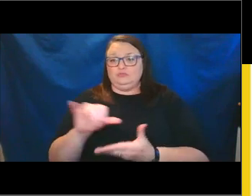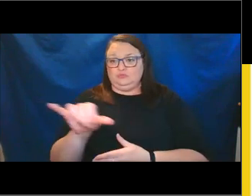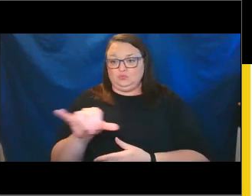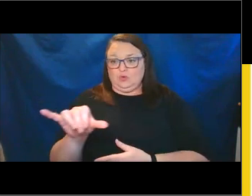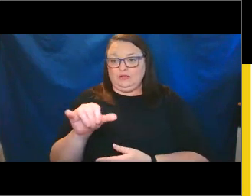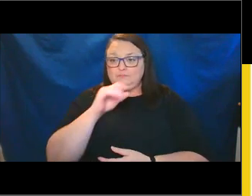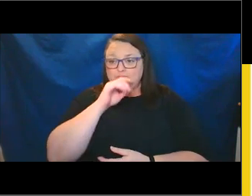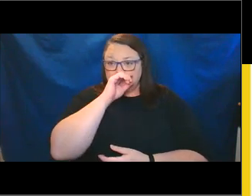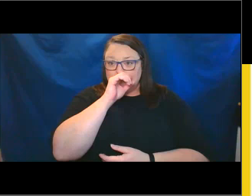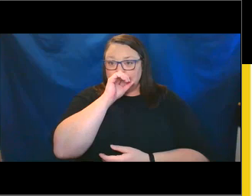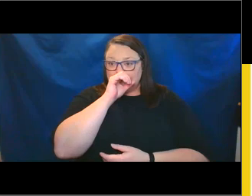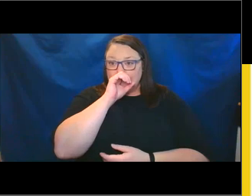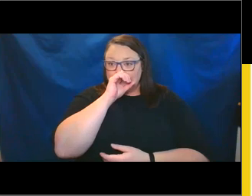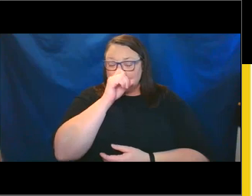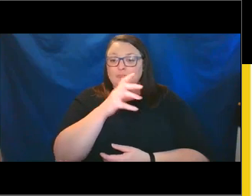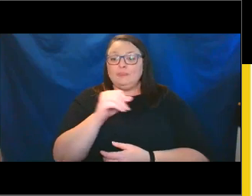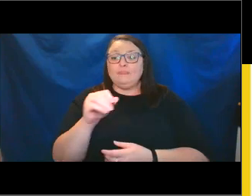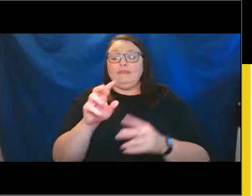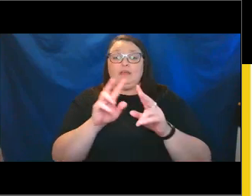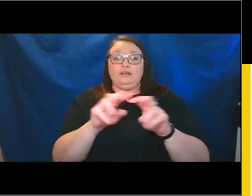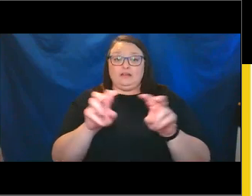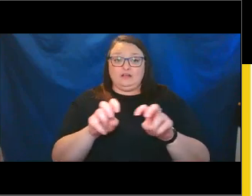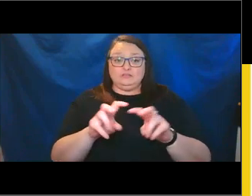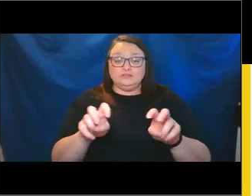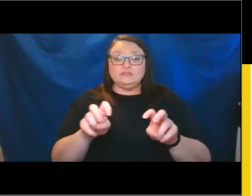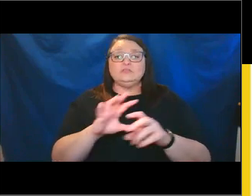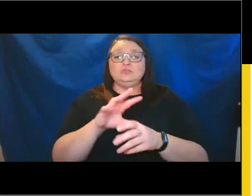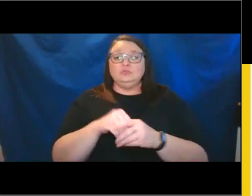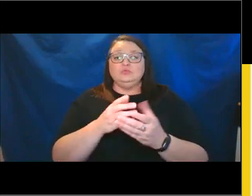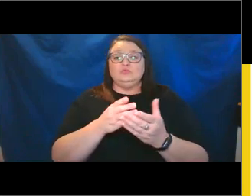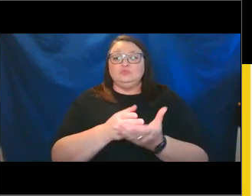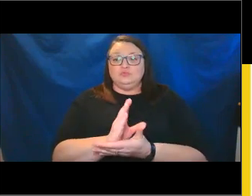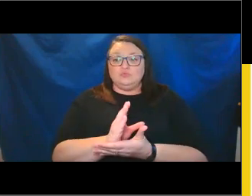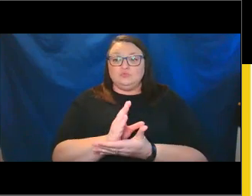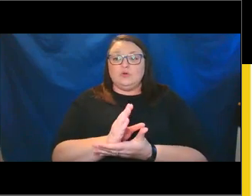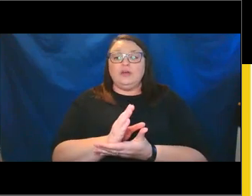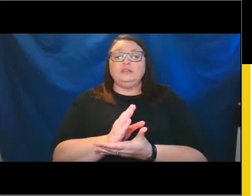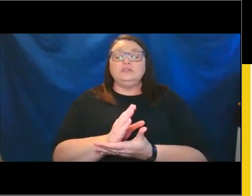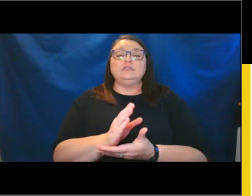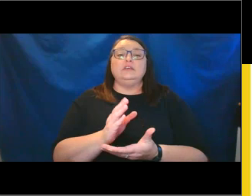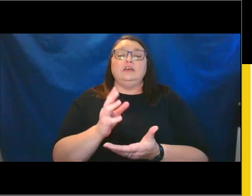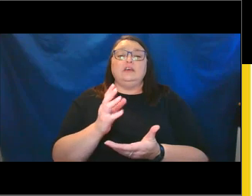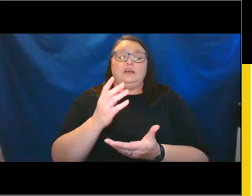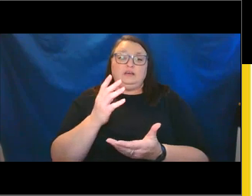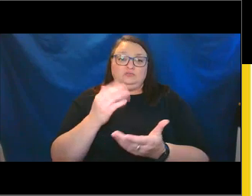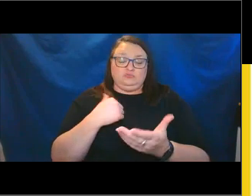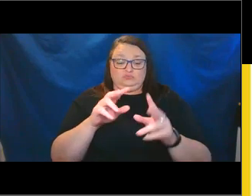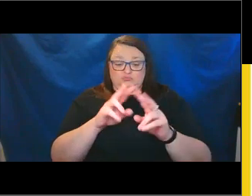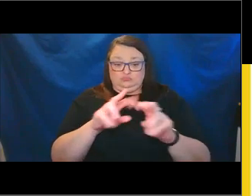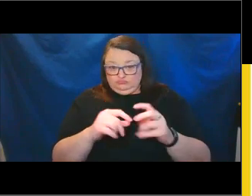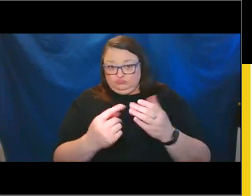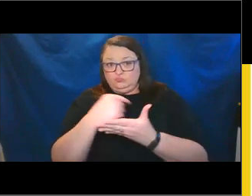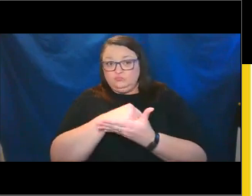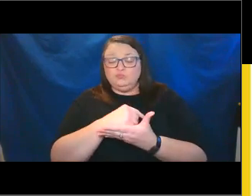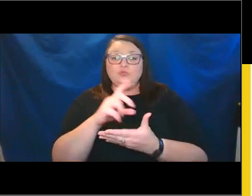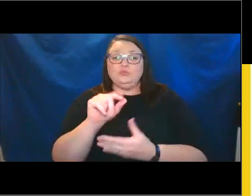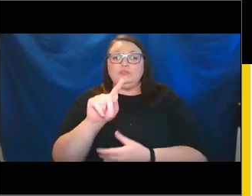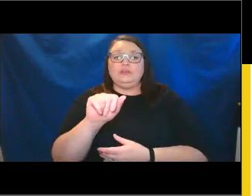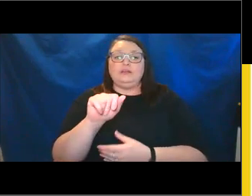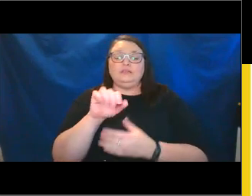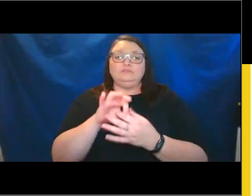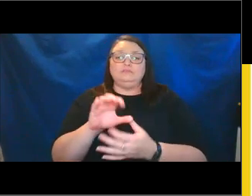And analysis includes the right to participate in the review and analysis of data for context. And from a